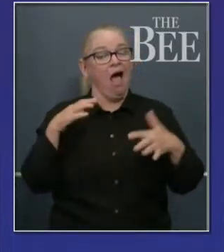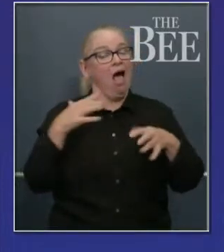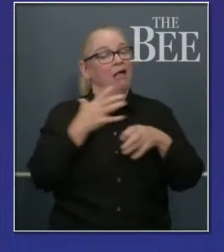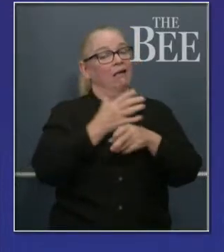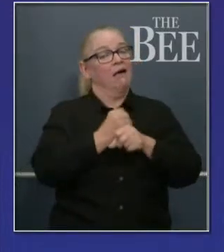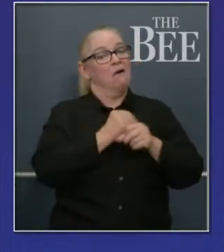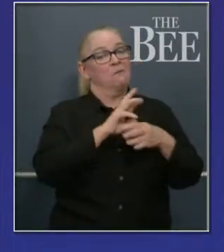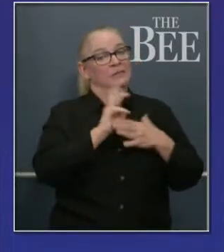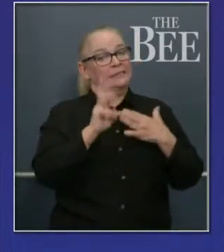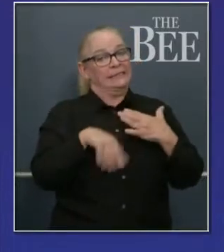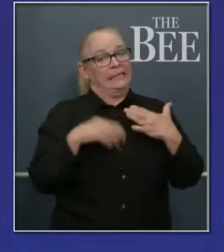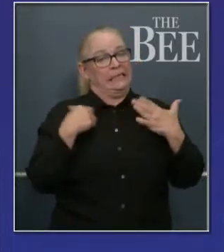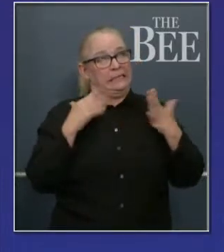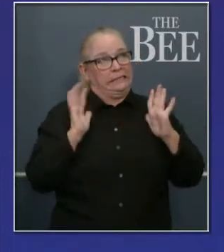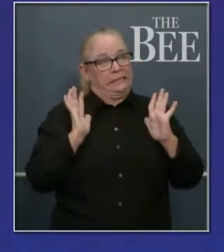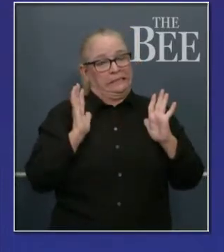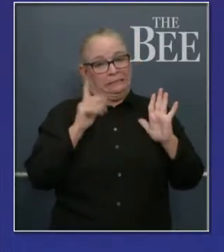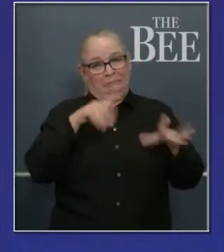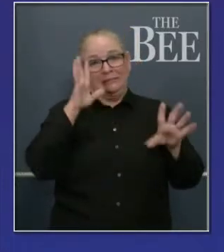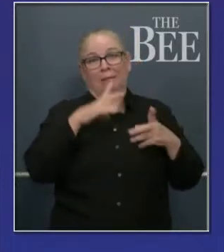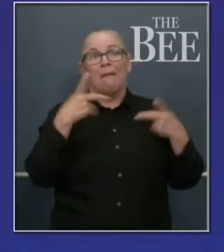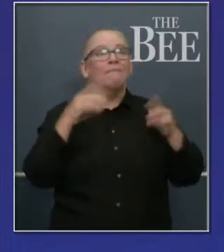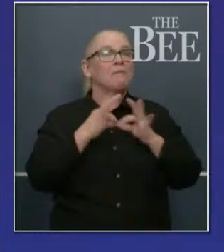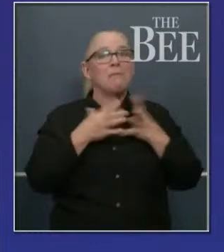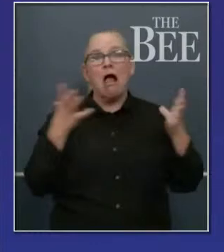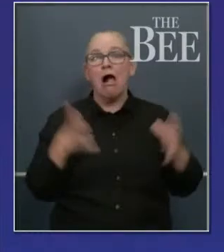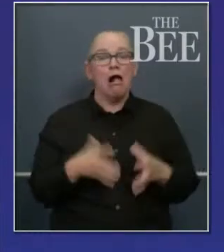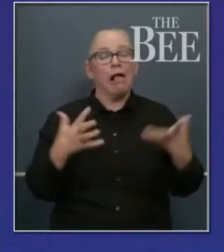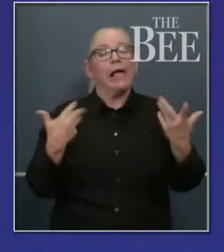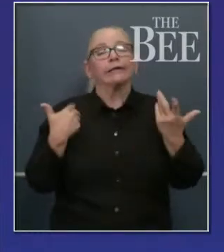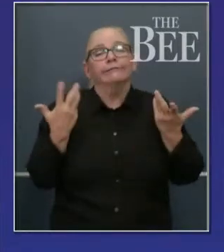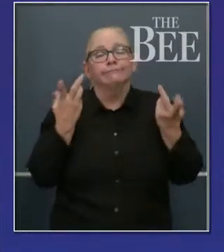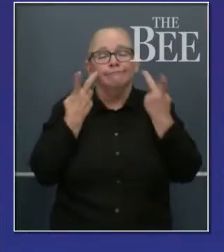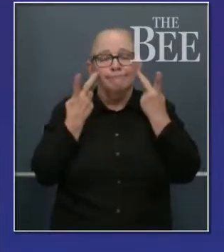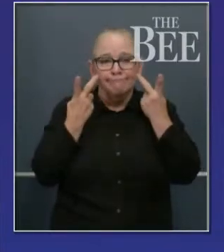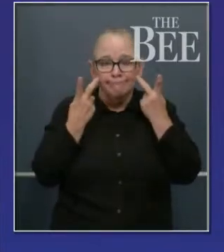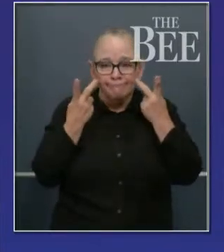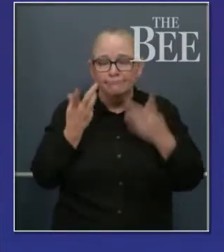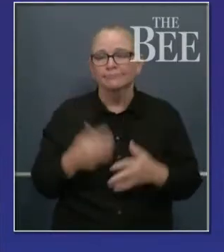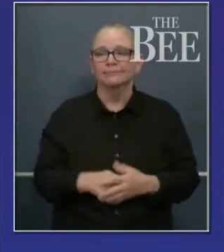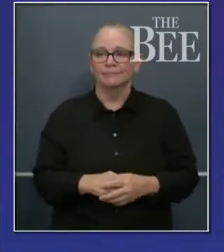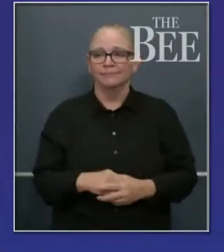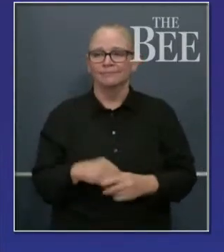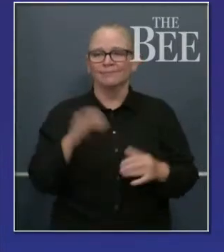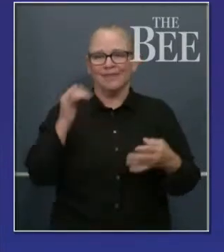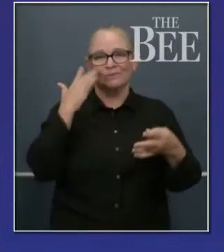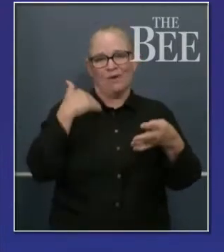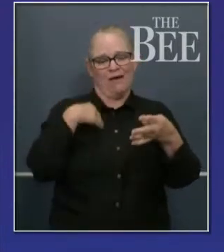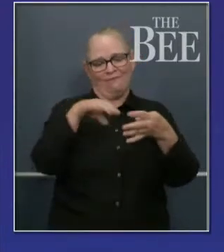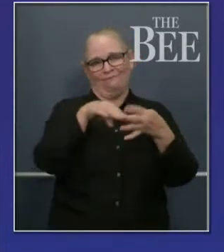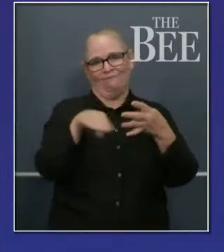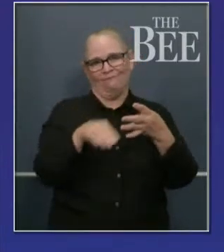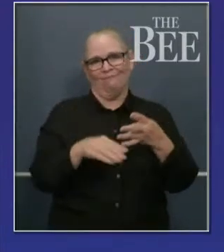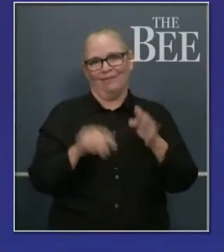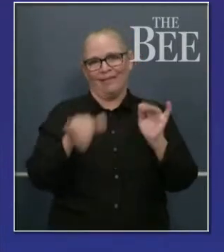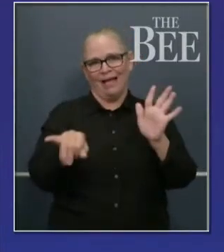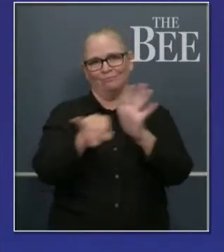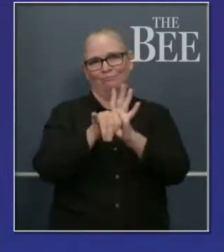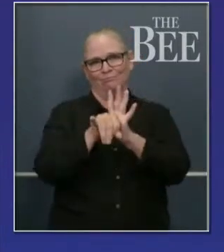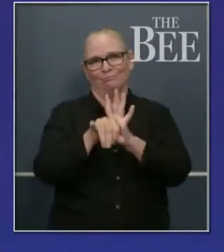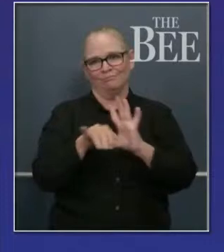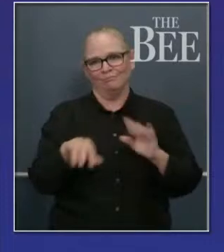That's information comes in over the course of the next few weeks. And that's why we have tiered status and we have buffers between the tiers. We